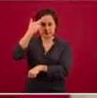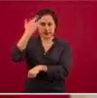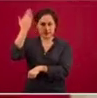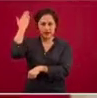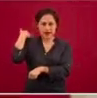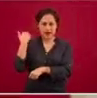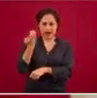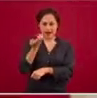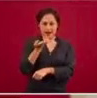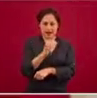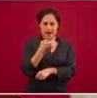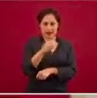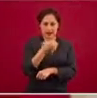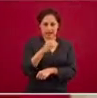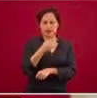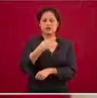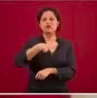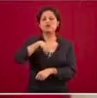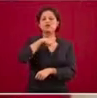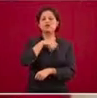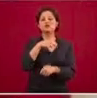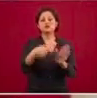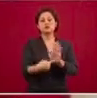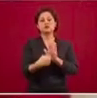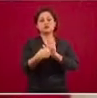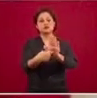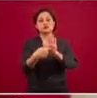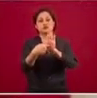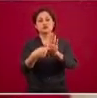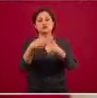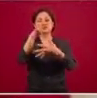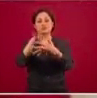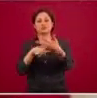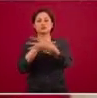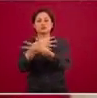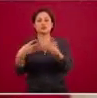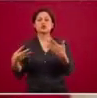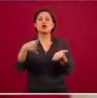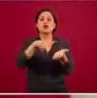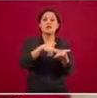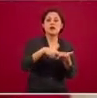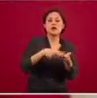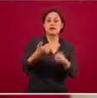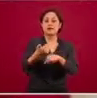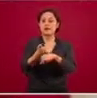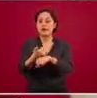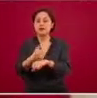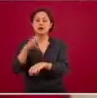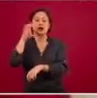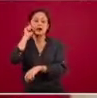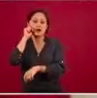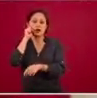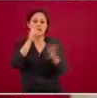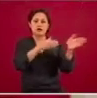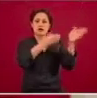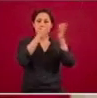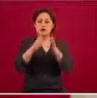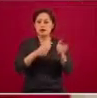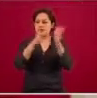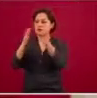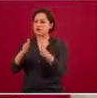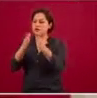remind you of the first stages in January, in which we had a chart which had 3 colors,